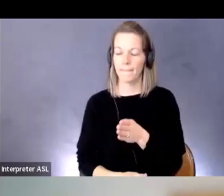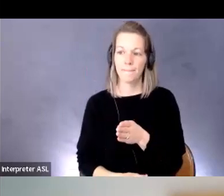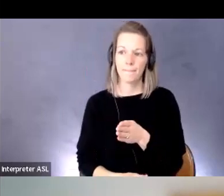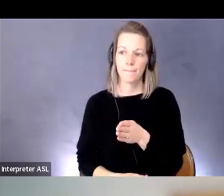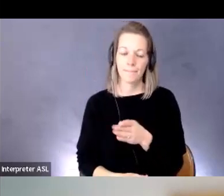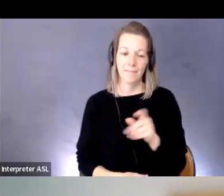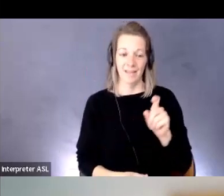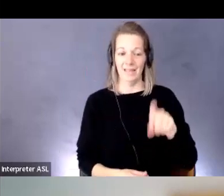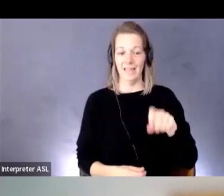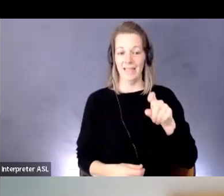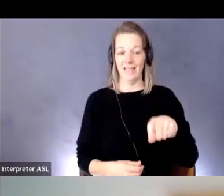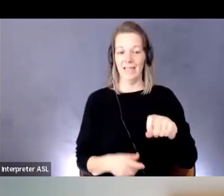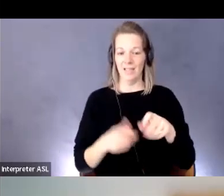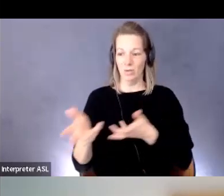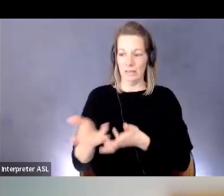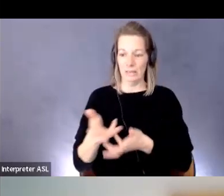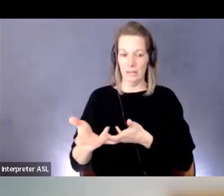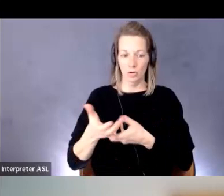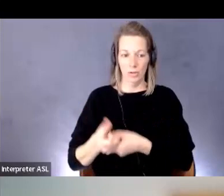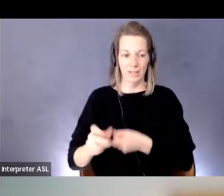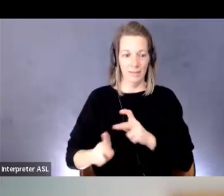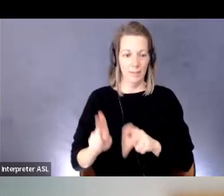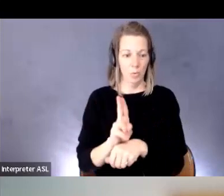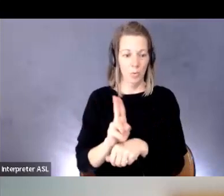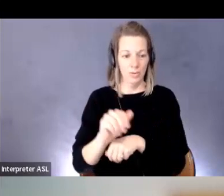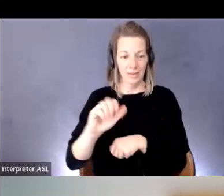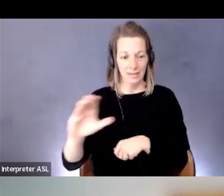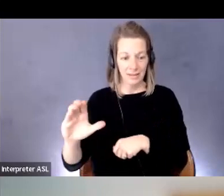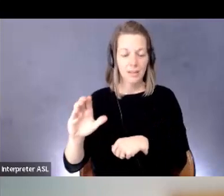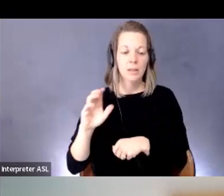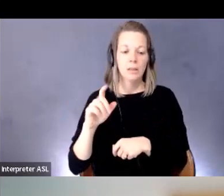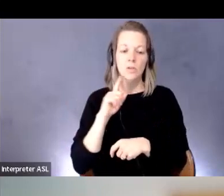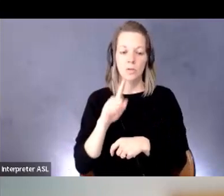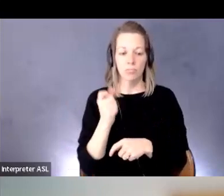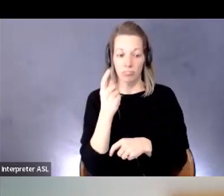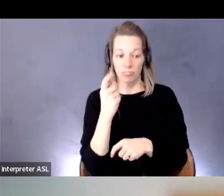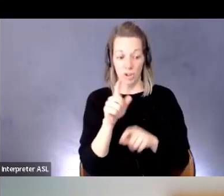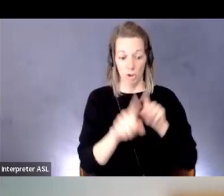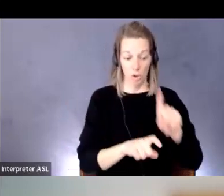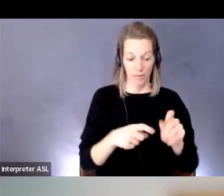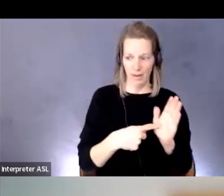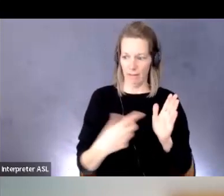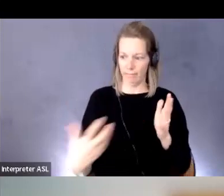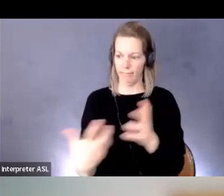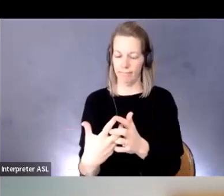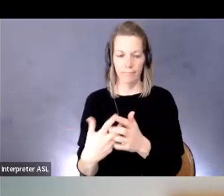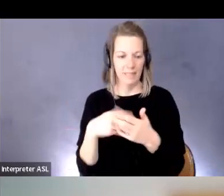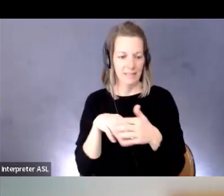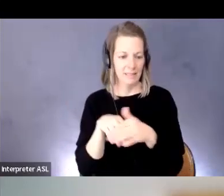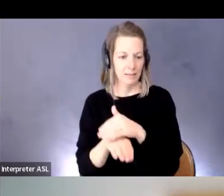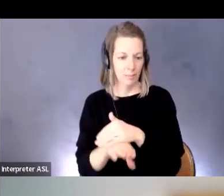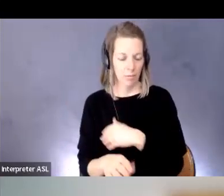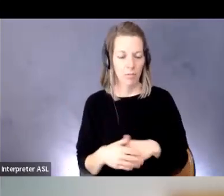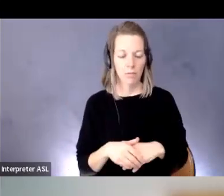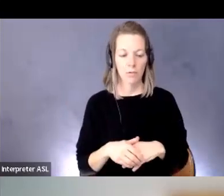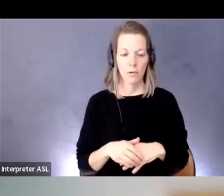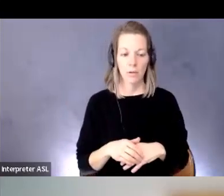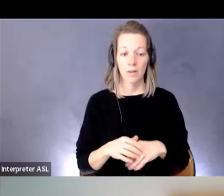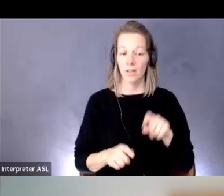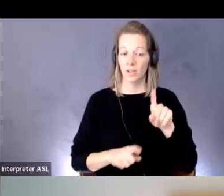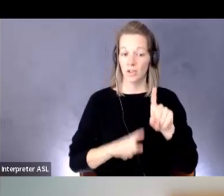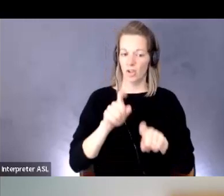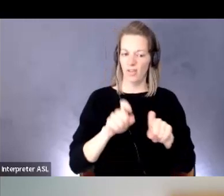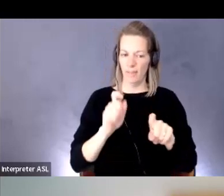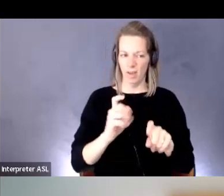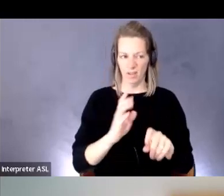We need to gain the trust of people who need AAC by making sure these surveys are accessible to them. Surveys also need to talk to